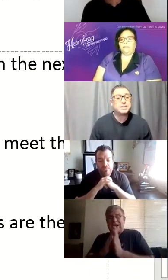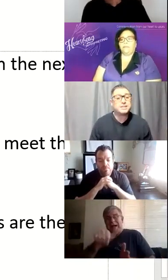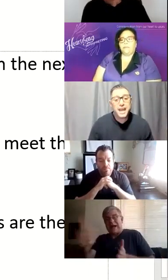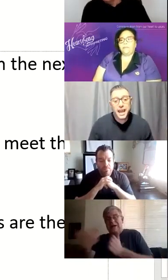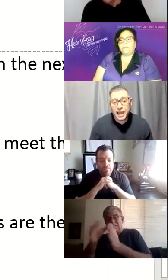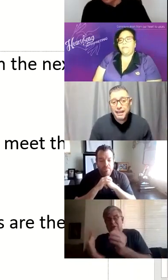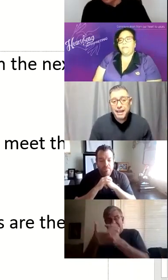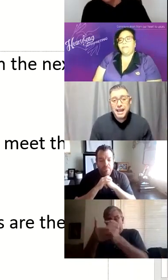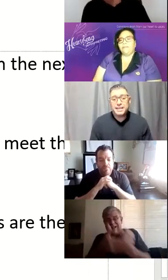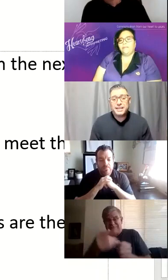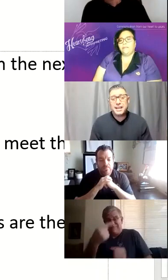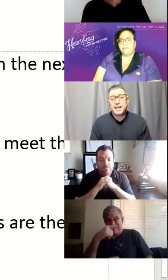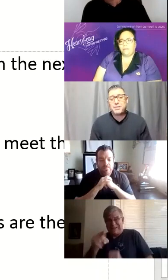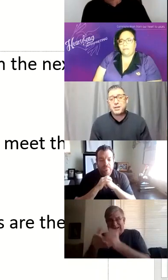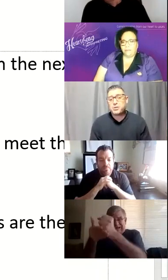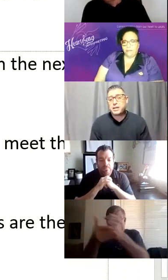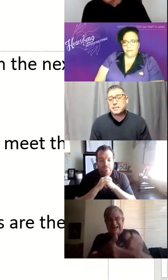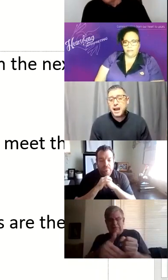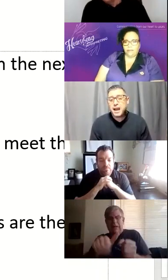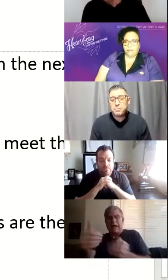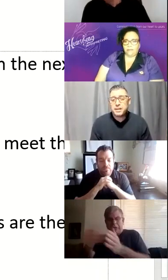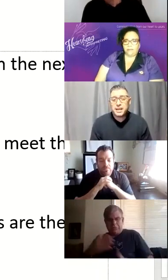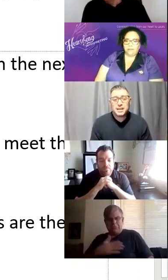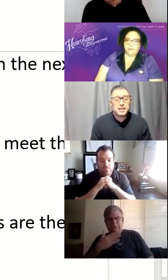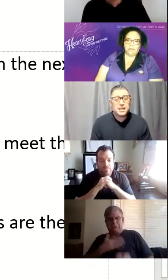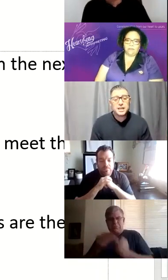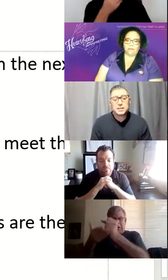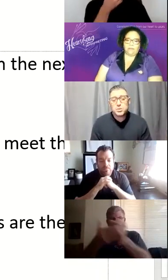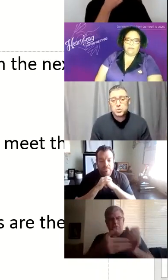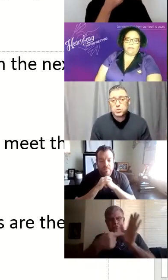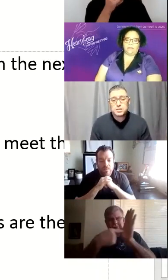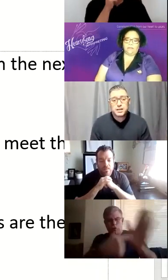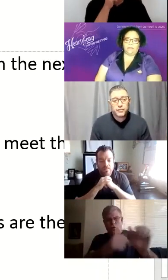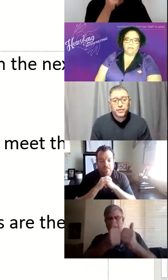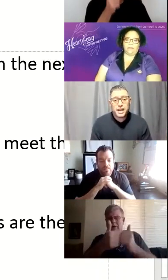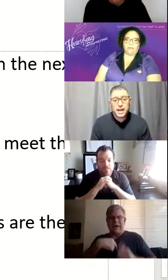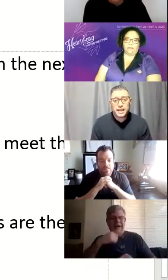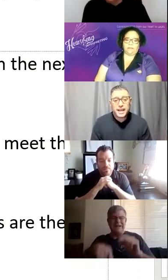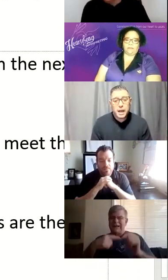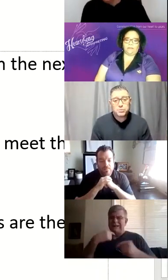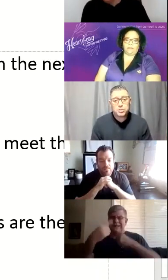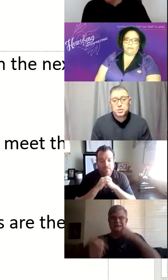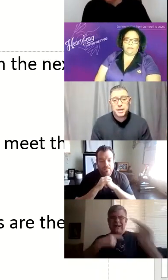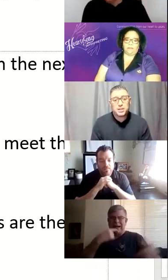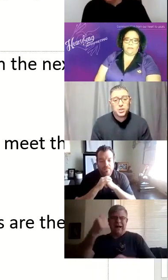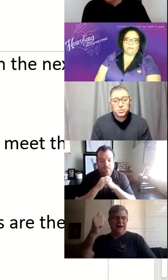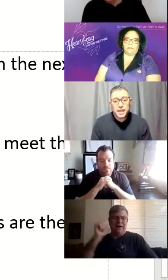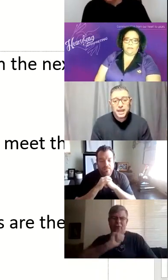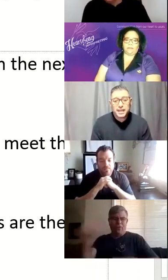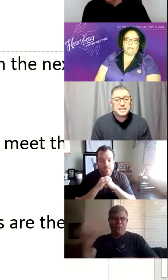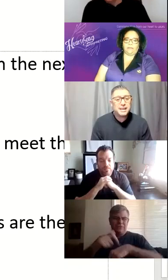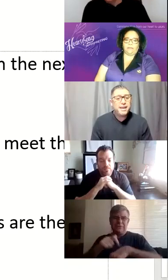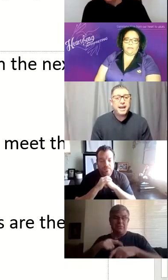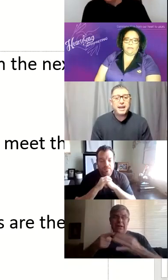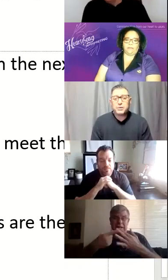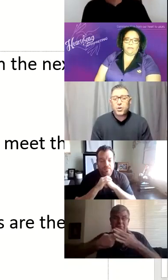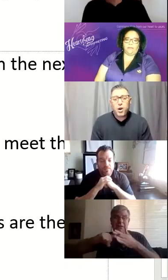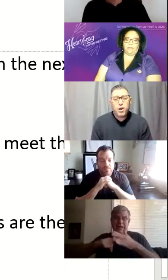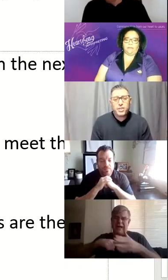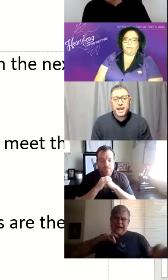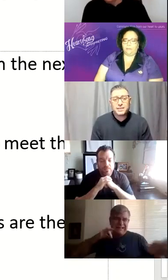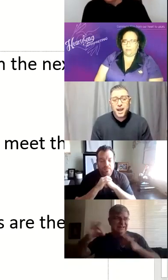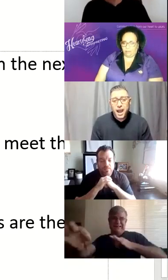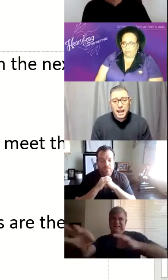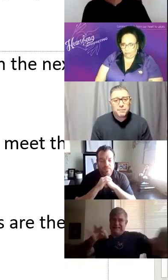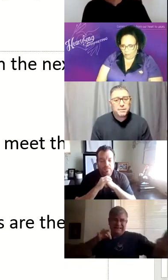don't know what to say. And then I got to request help, and then I need to get them tutors, and then to figure out how to get help to show them how to do things. And with